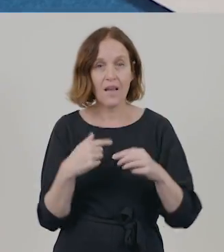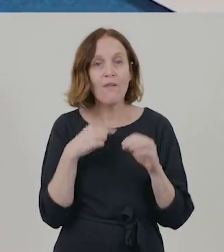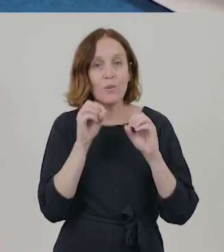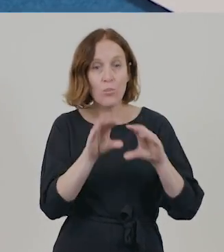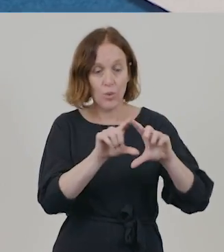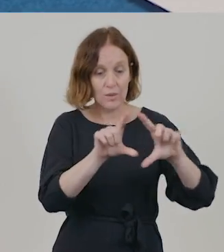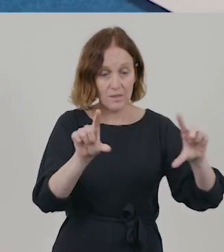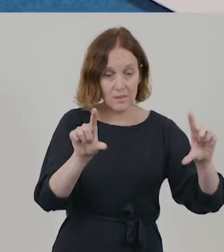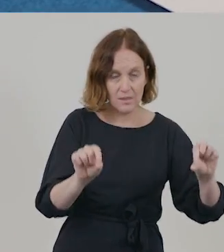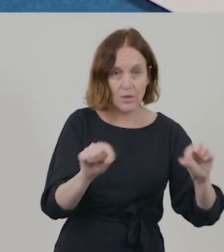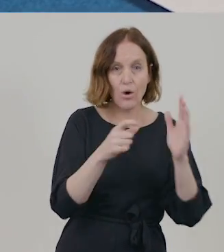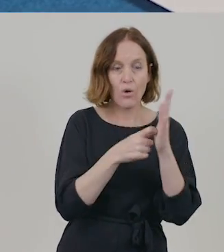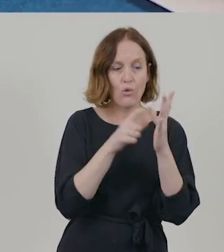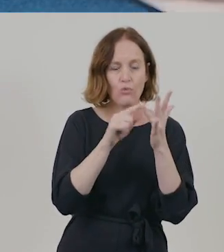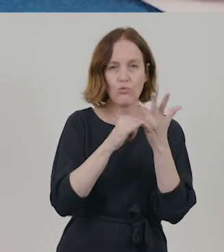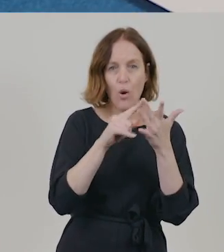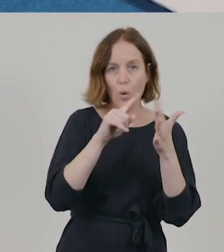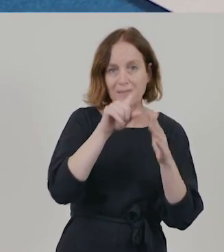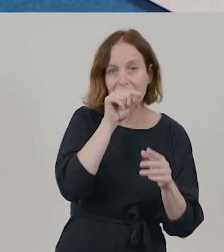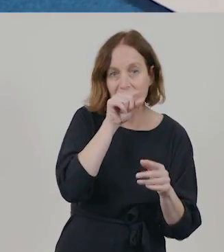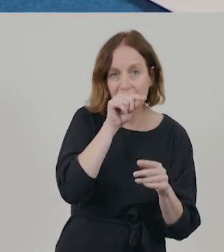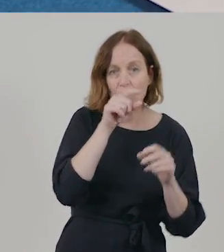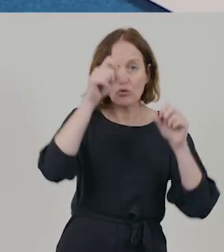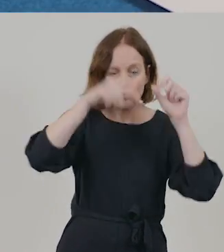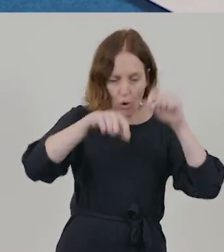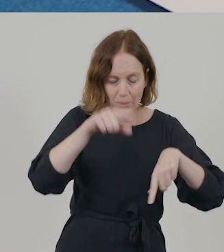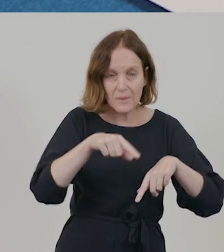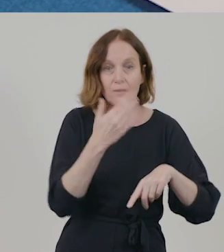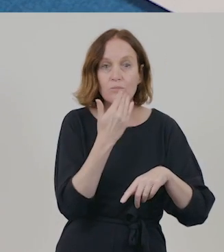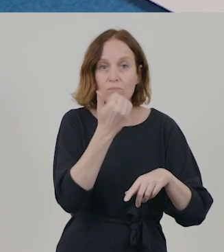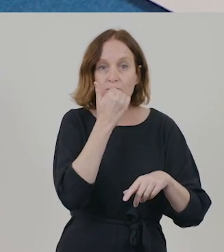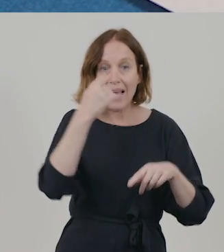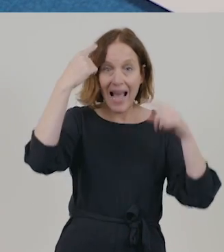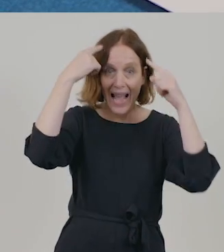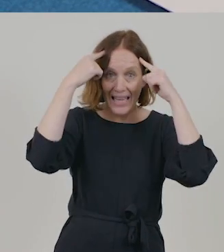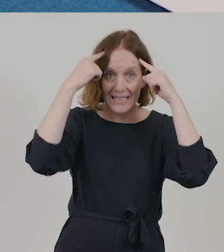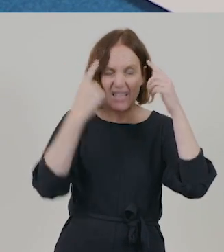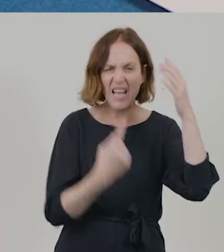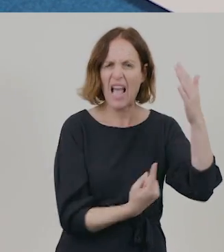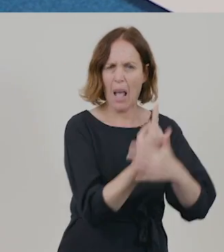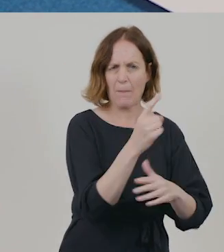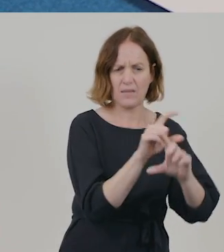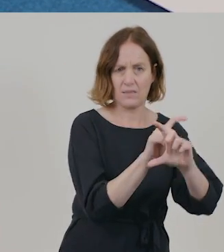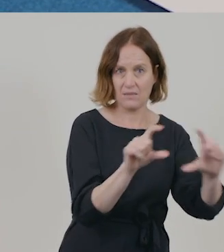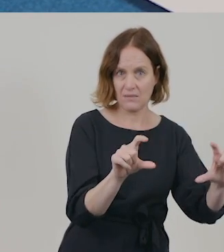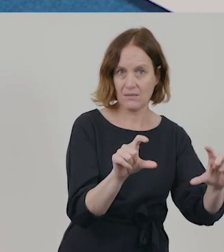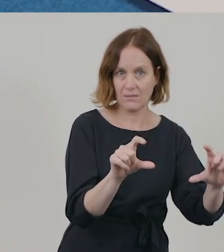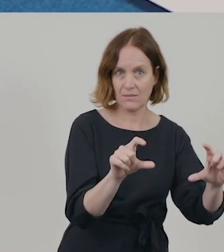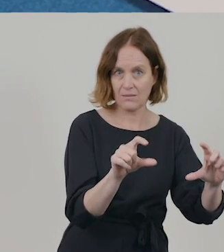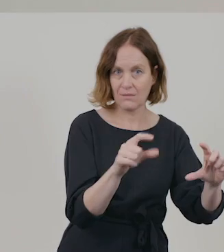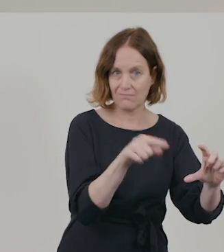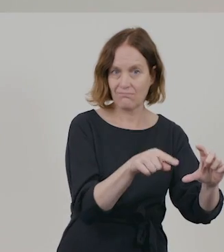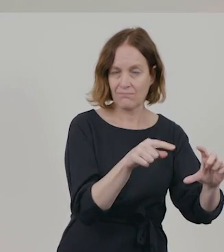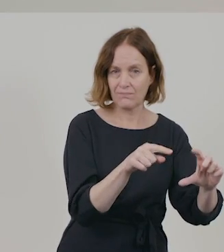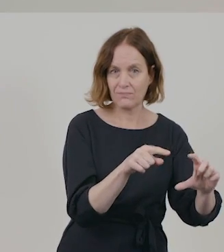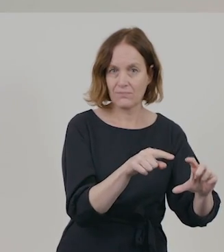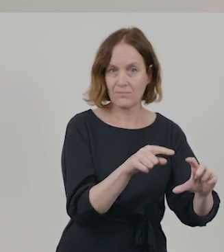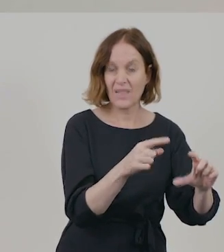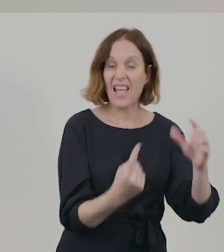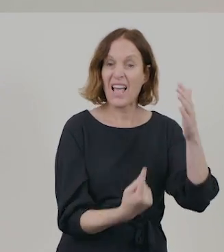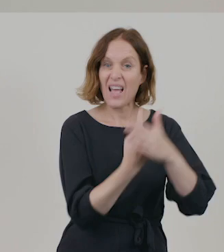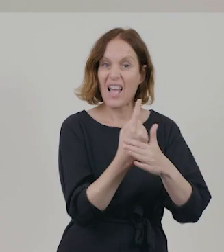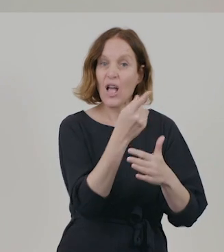How would you feel if that happened? I know I would feel really sad. Sometimes events